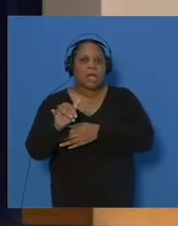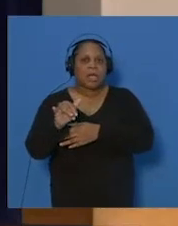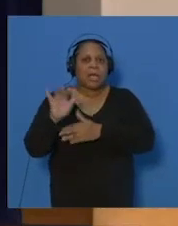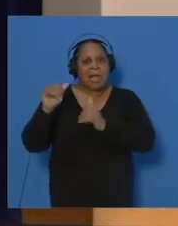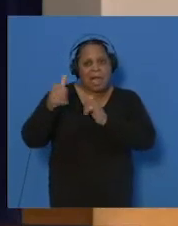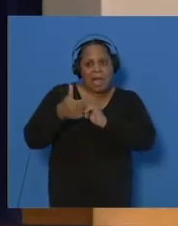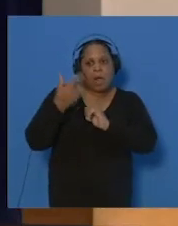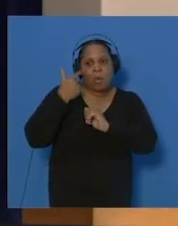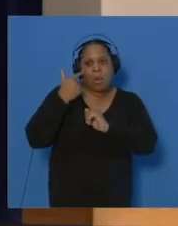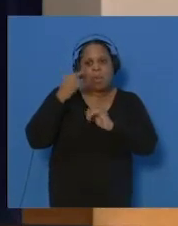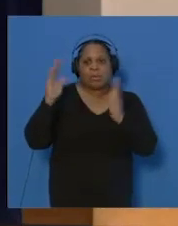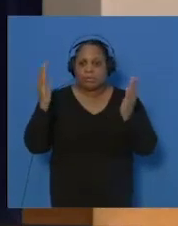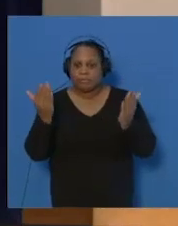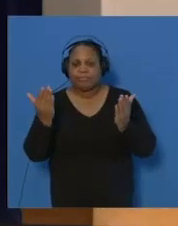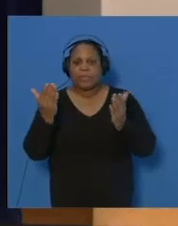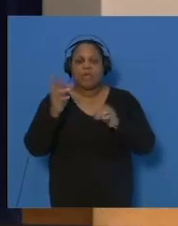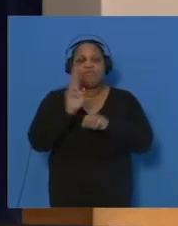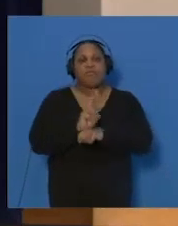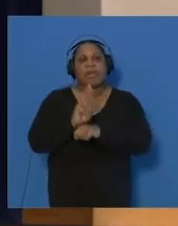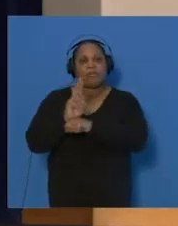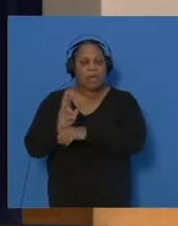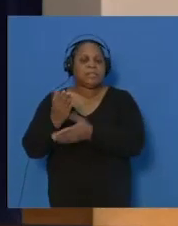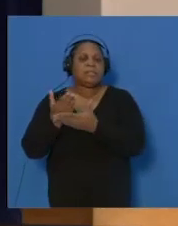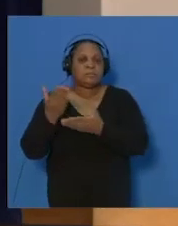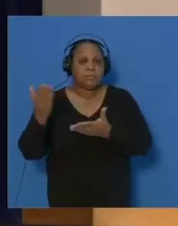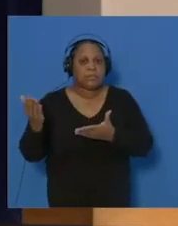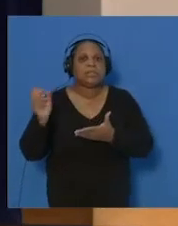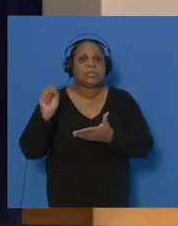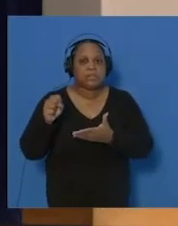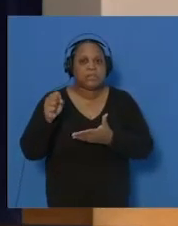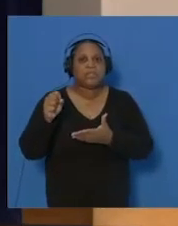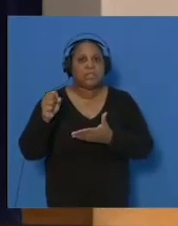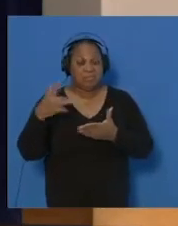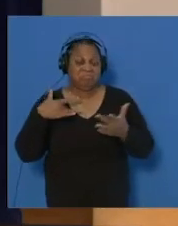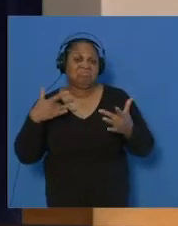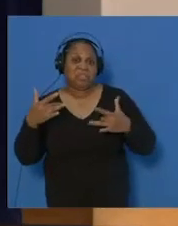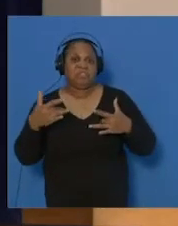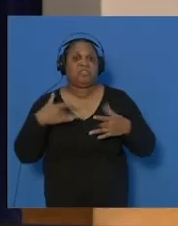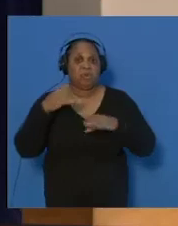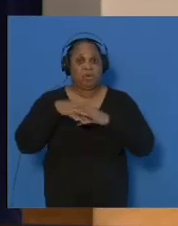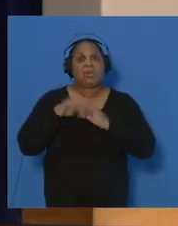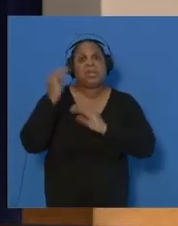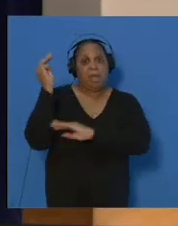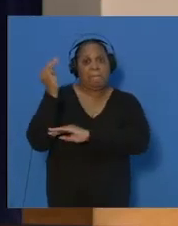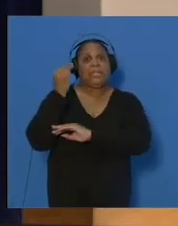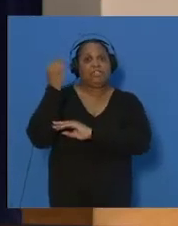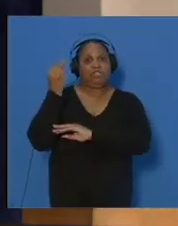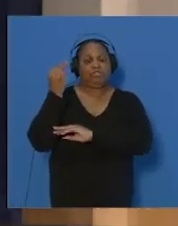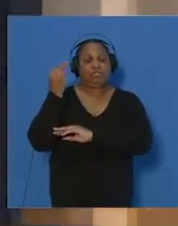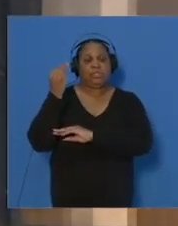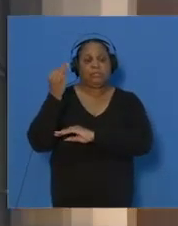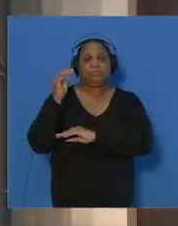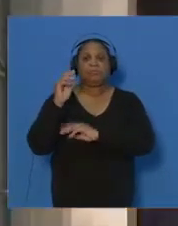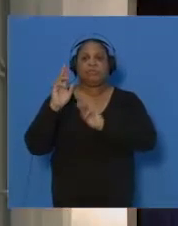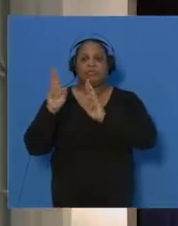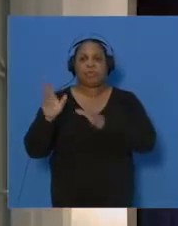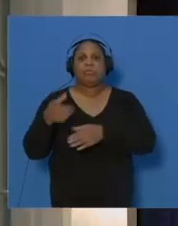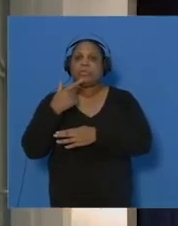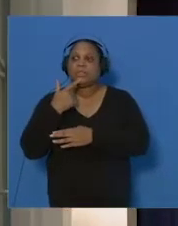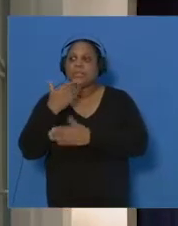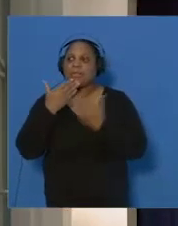procession, and seeing if we can regularize some things that we indeed see to be concerning in our ministry. Thank you much. Thank